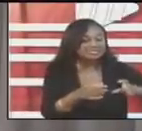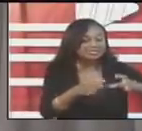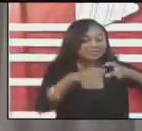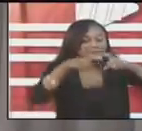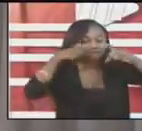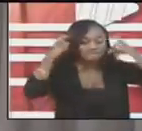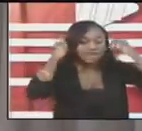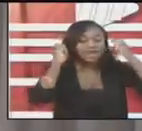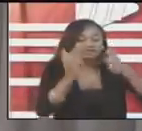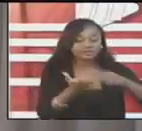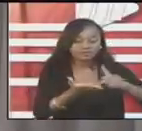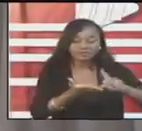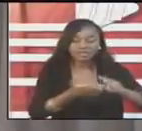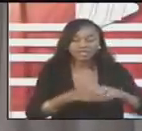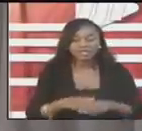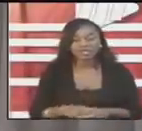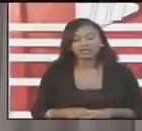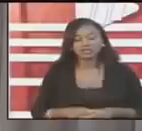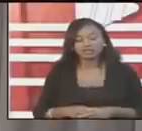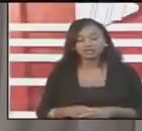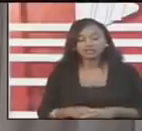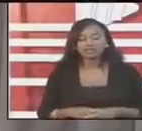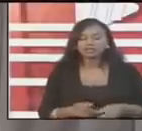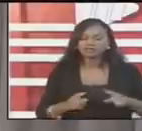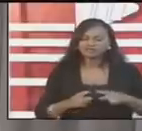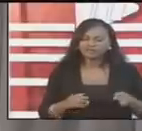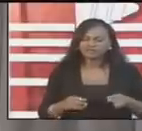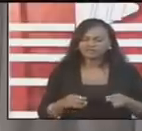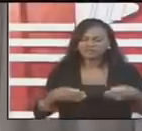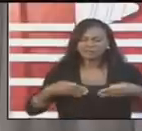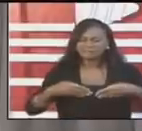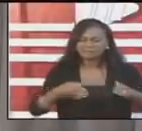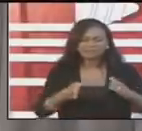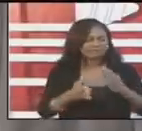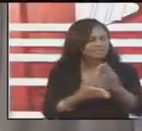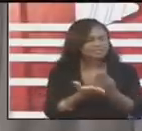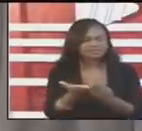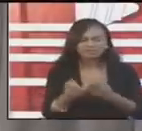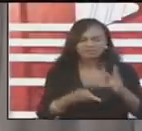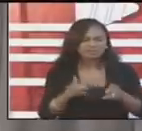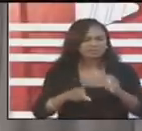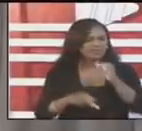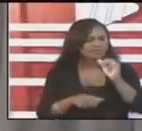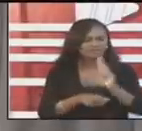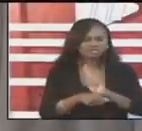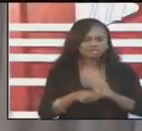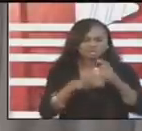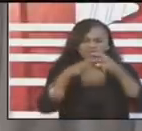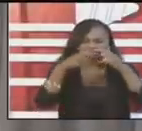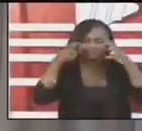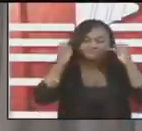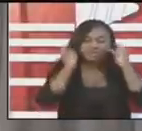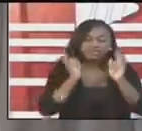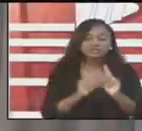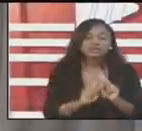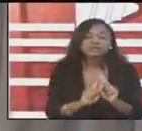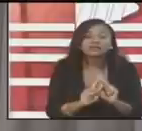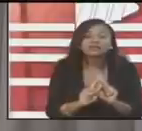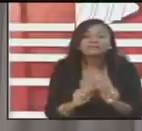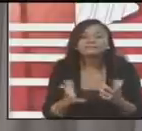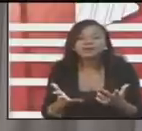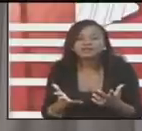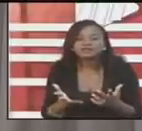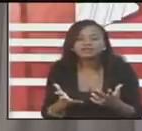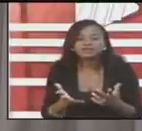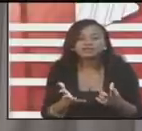So in the open spaces, people are not wearing masks as they should. I think there's, but again, we have to,